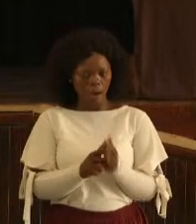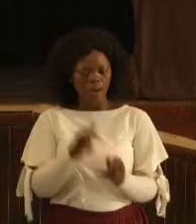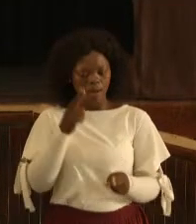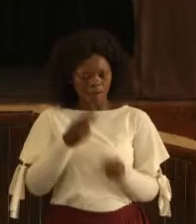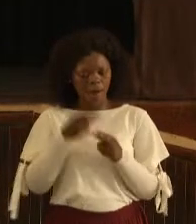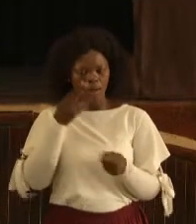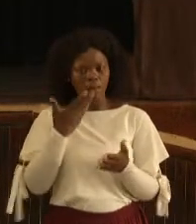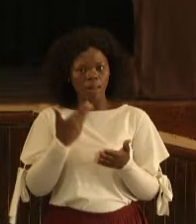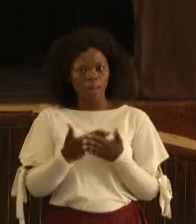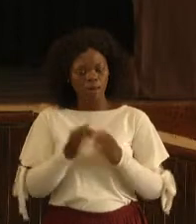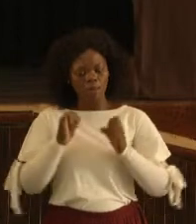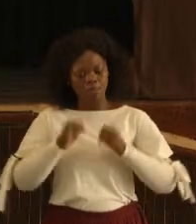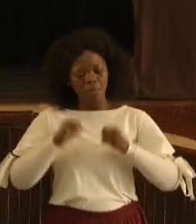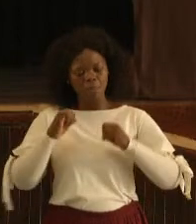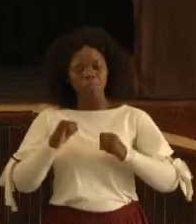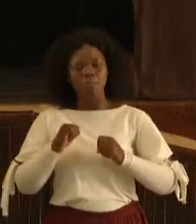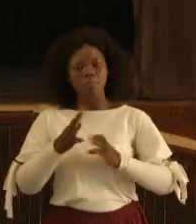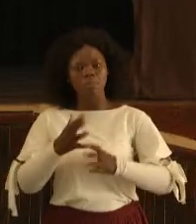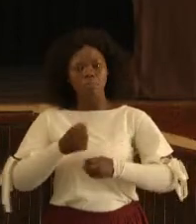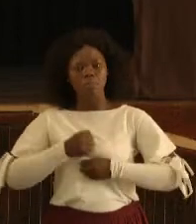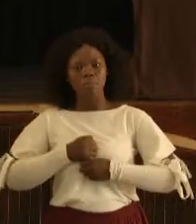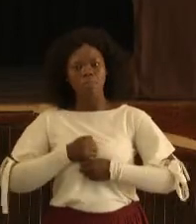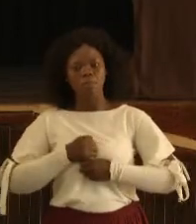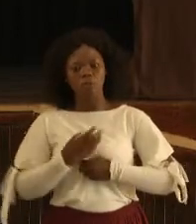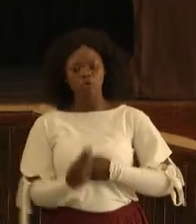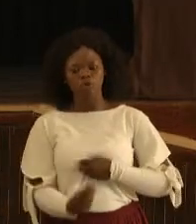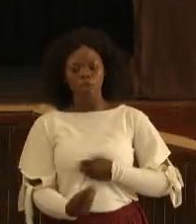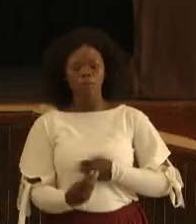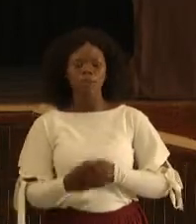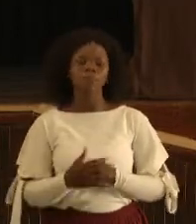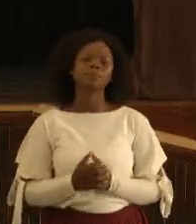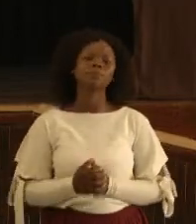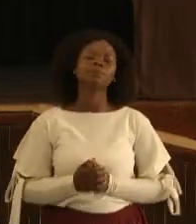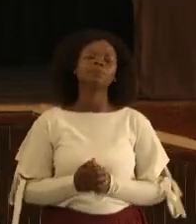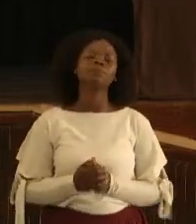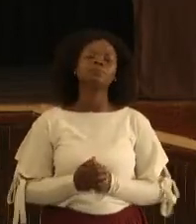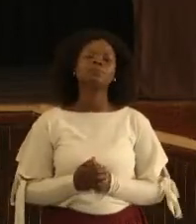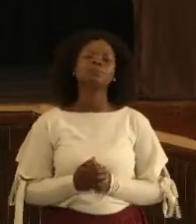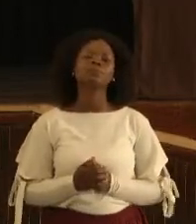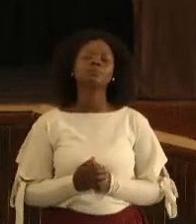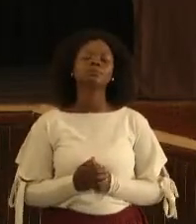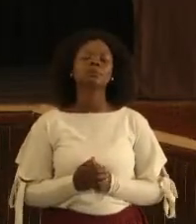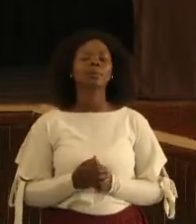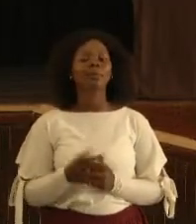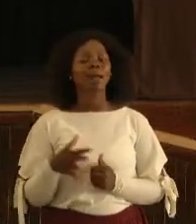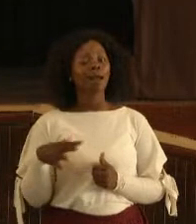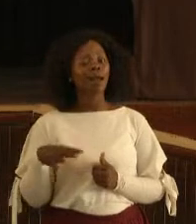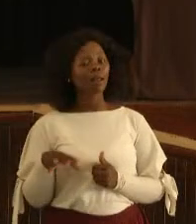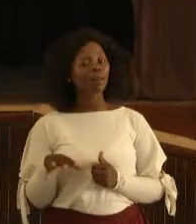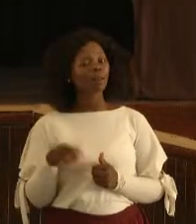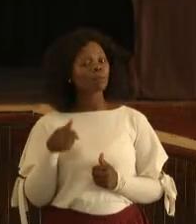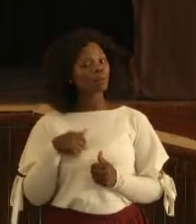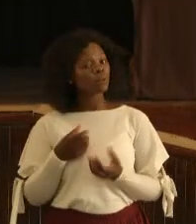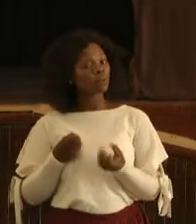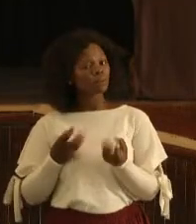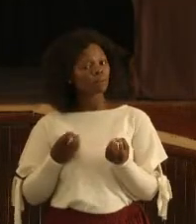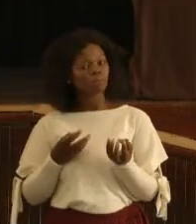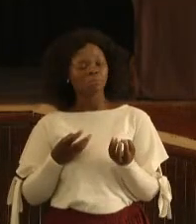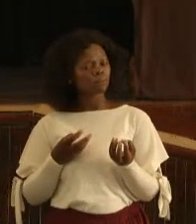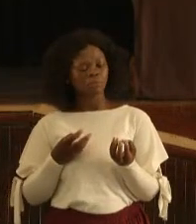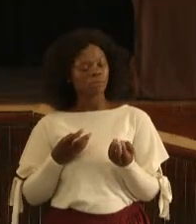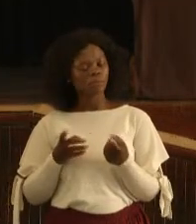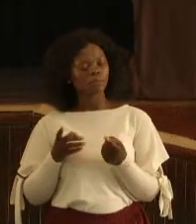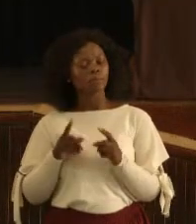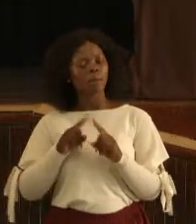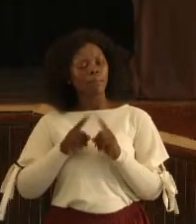imikhombandlela evunyiweyo ebekweyo. Andizukungena ke kwezinye zikhona nazo apho. I am